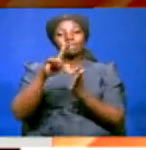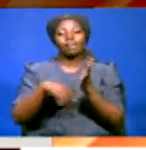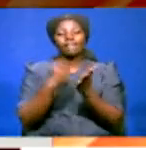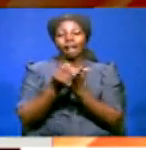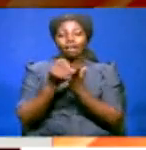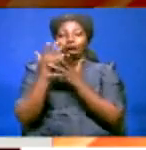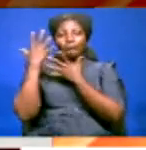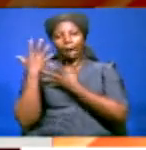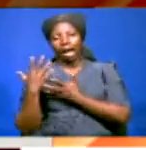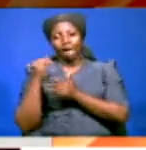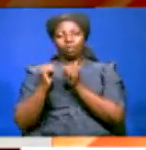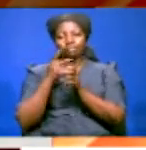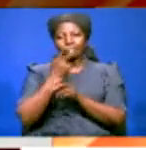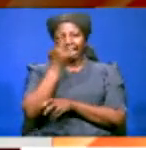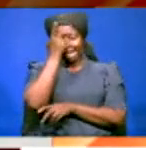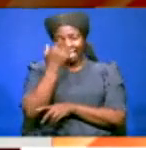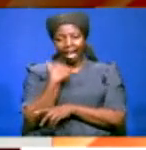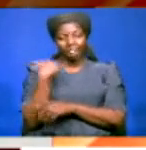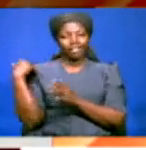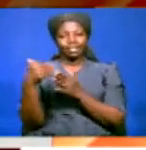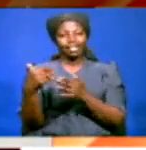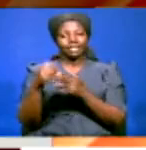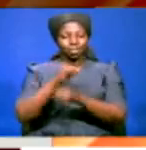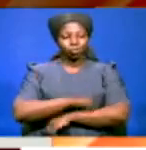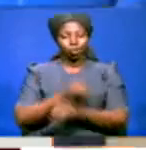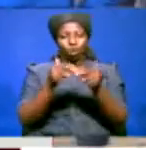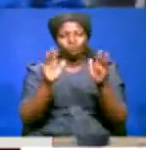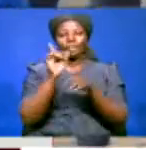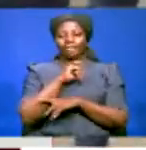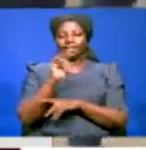that parents are going through since schools reopened for the first term.